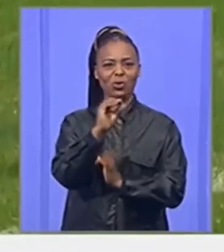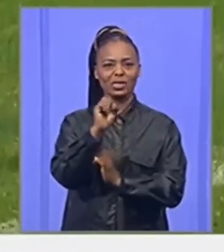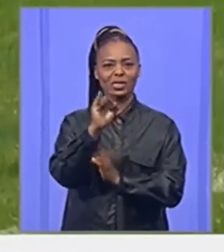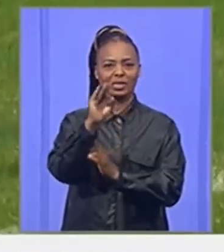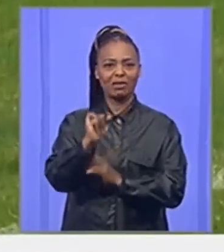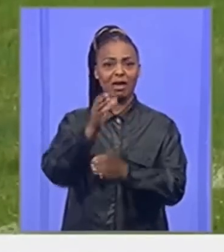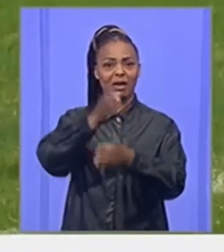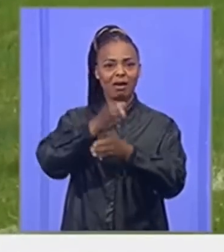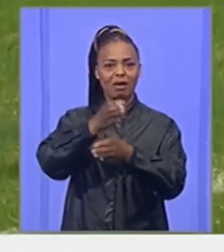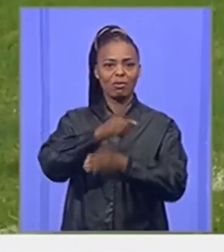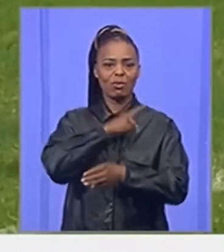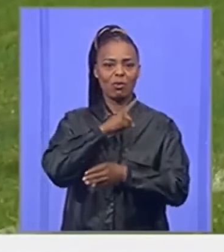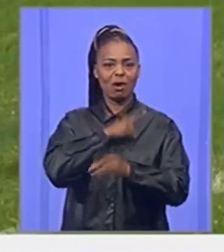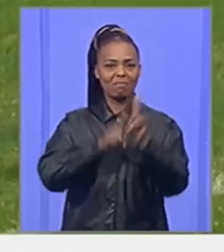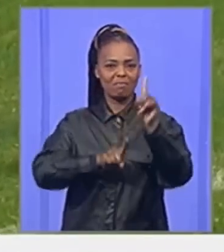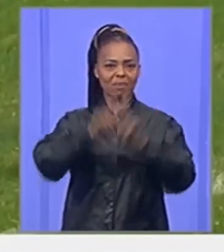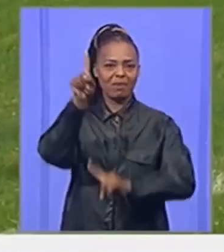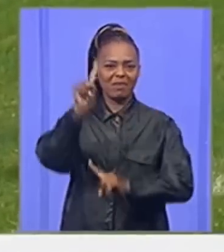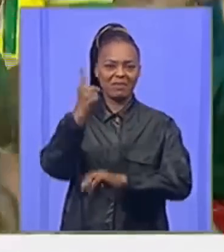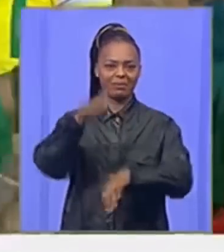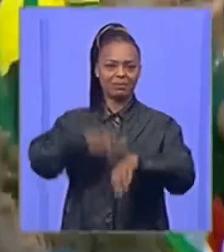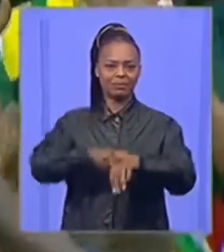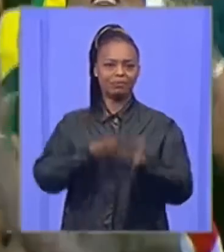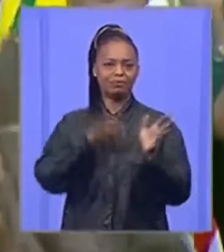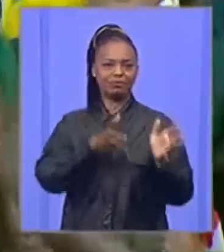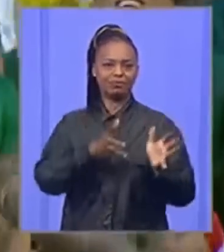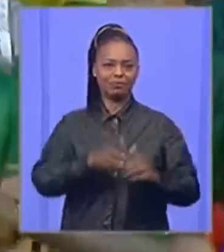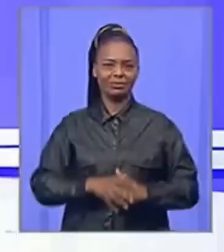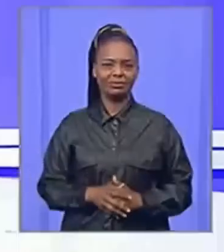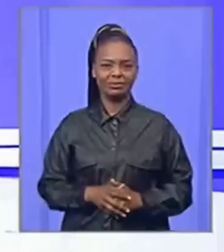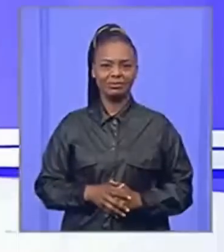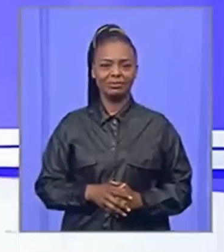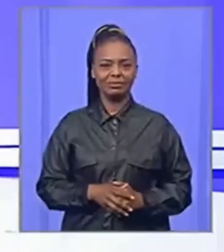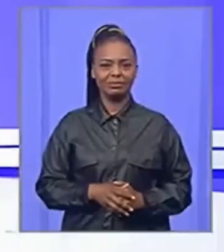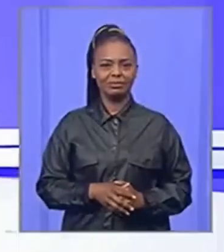morago ga go nwesa nno ya gagwe ya mathomo.